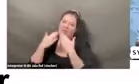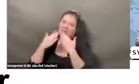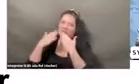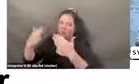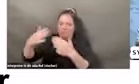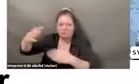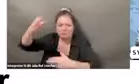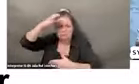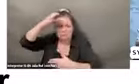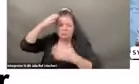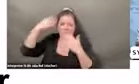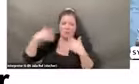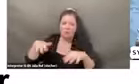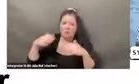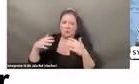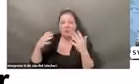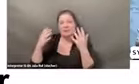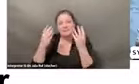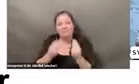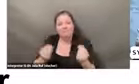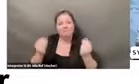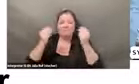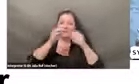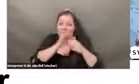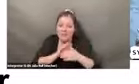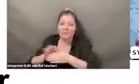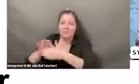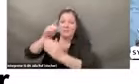soft hand, so that all of us can just follow